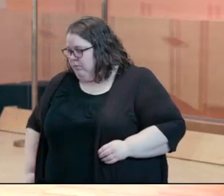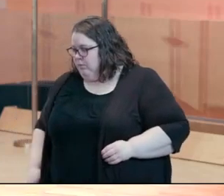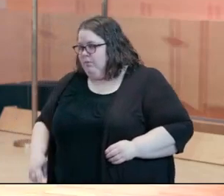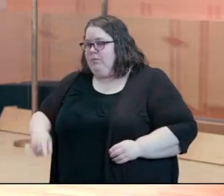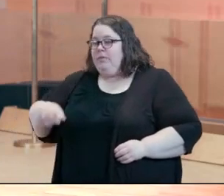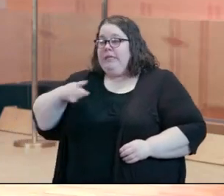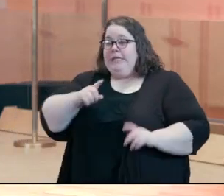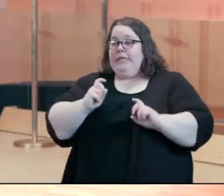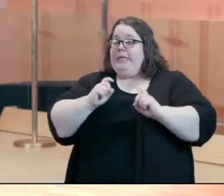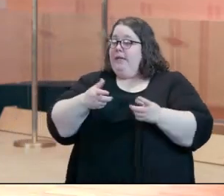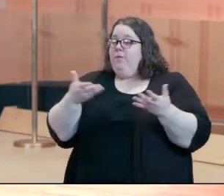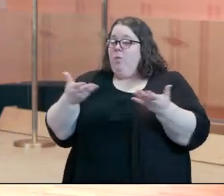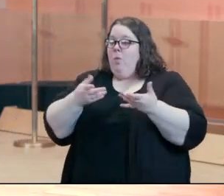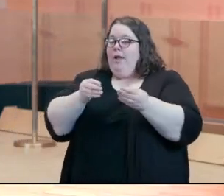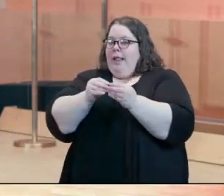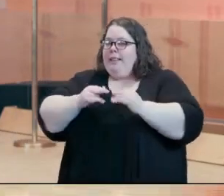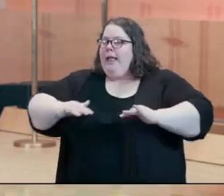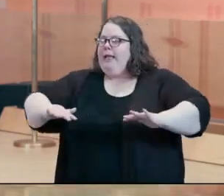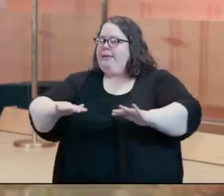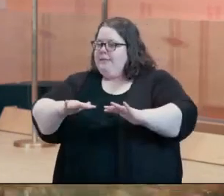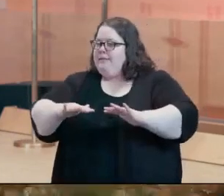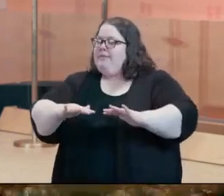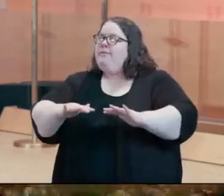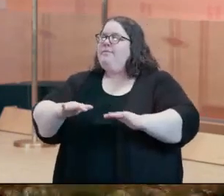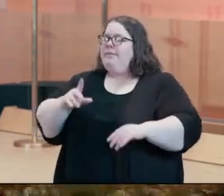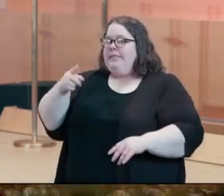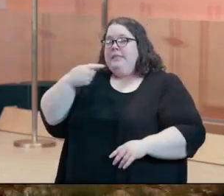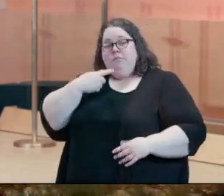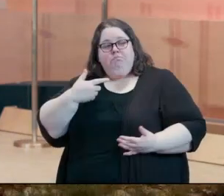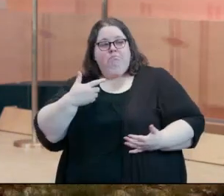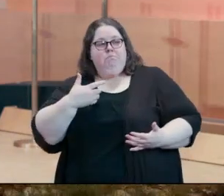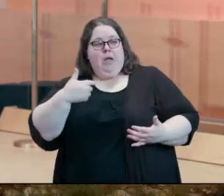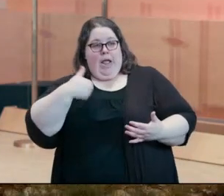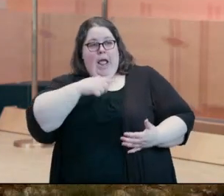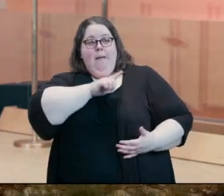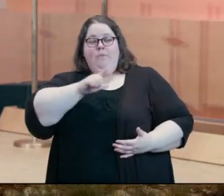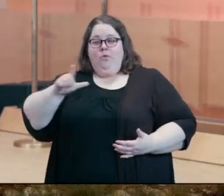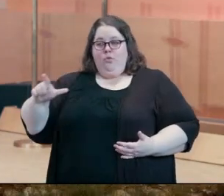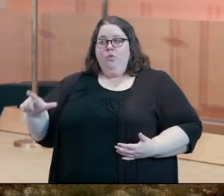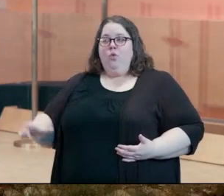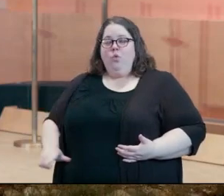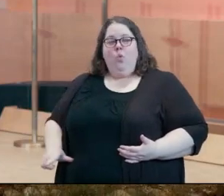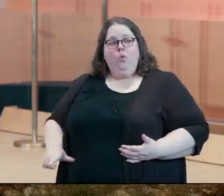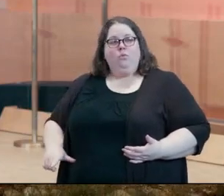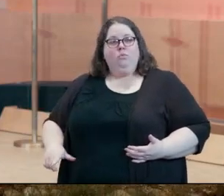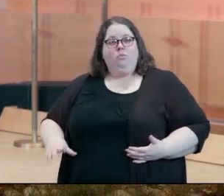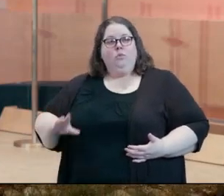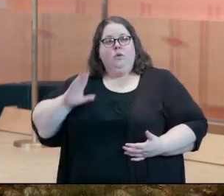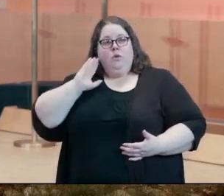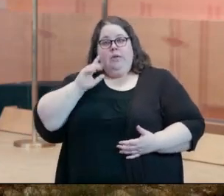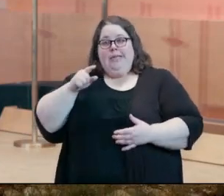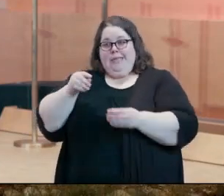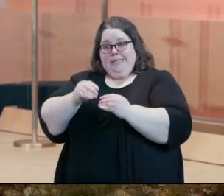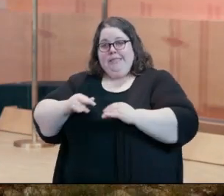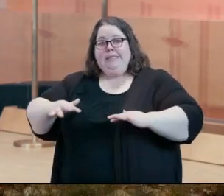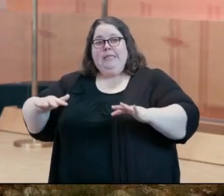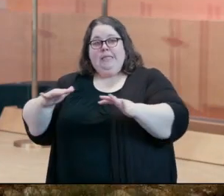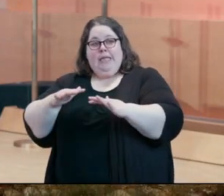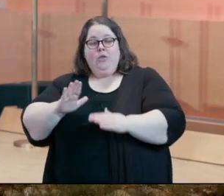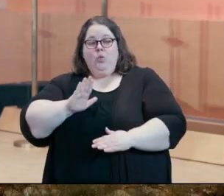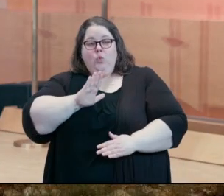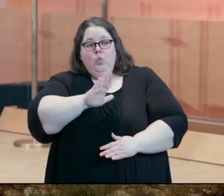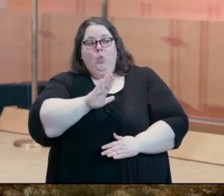was land. He says to him, "I am the Lord who brought you out of Ur of the Chaldeans to give you this land as your